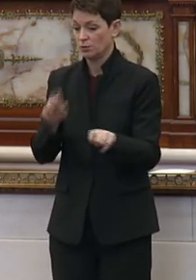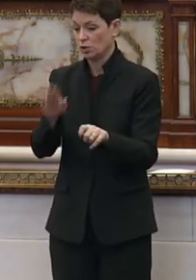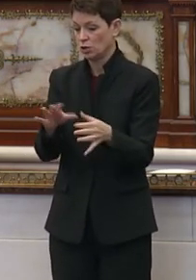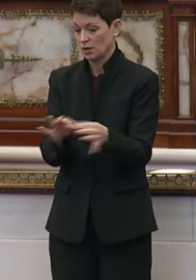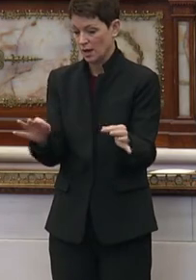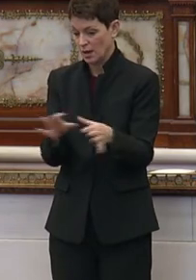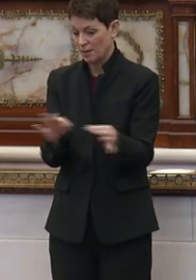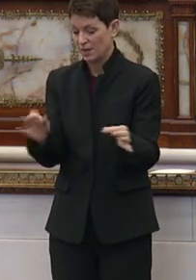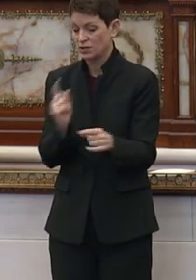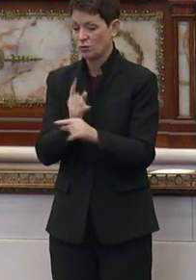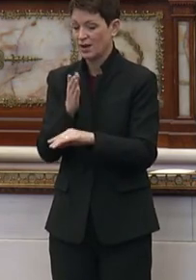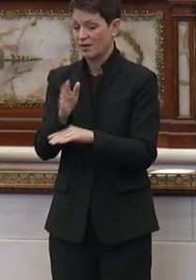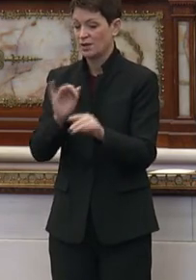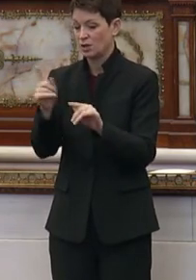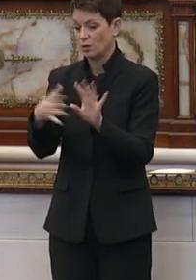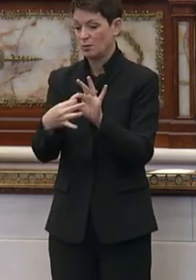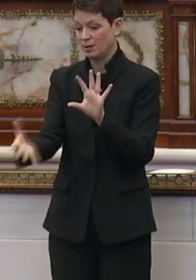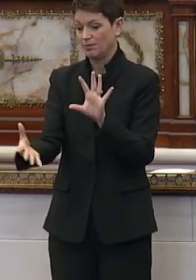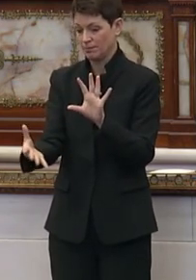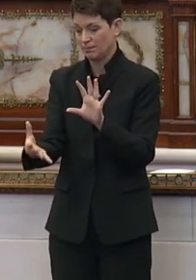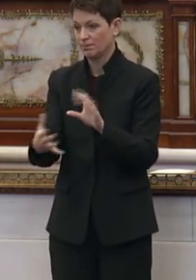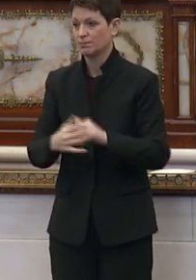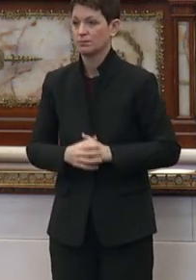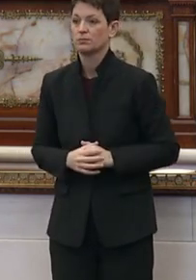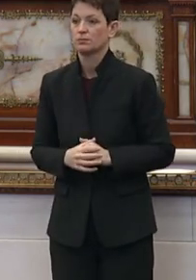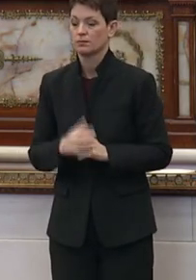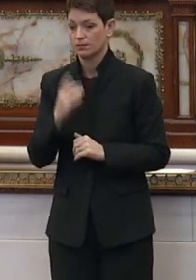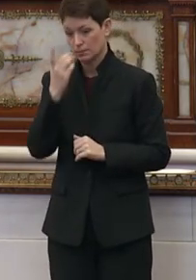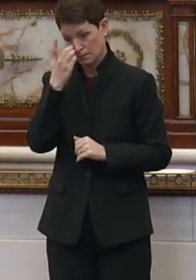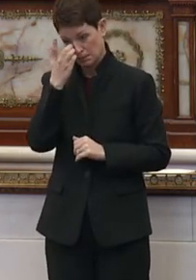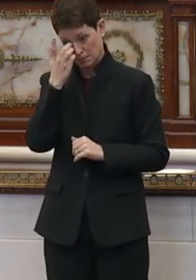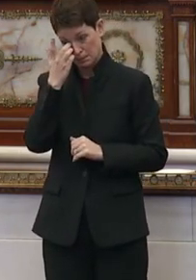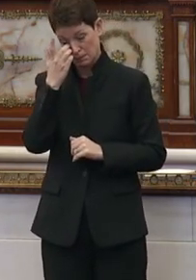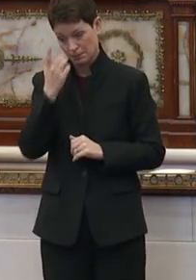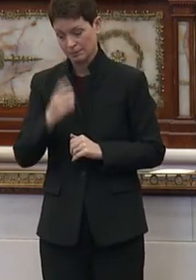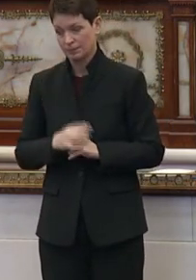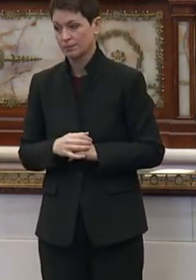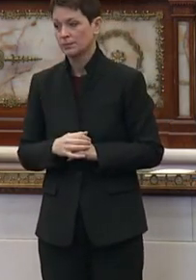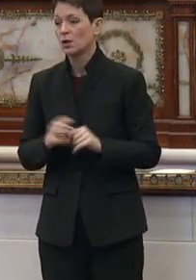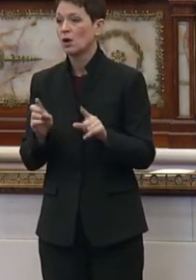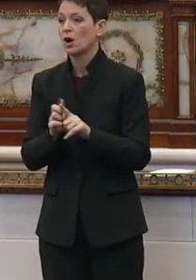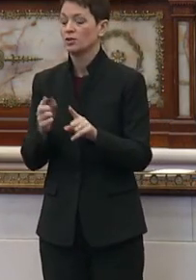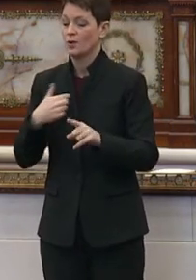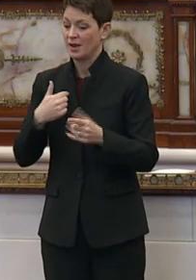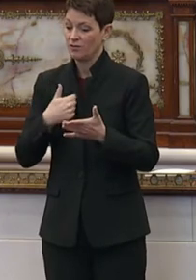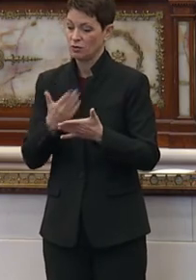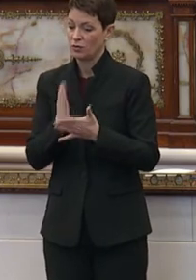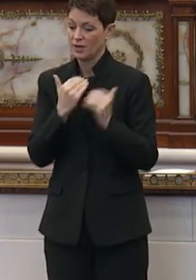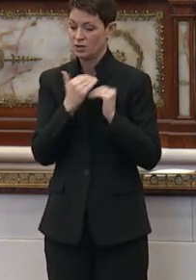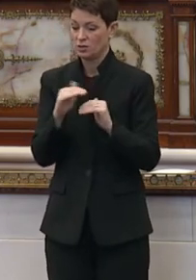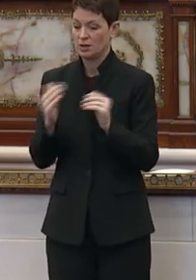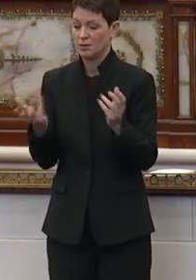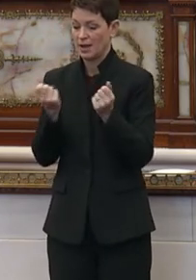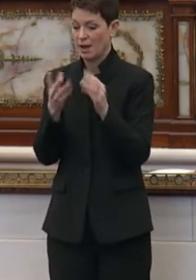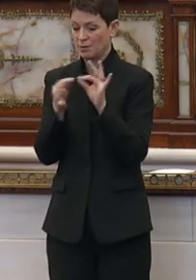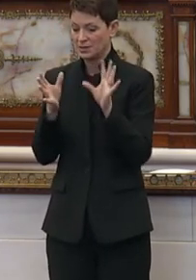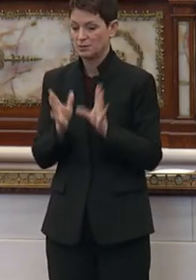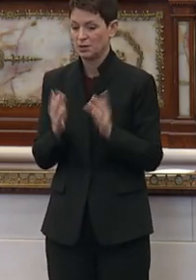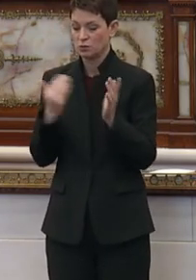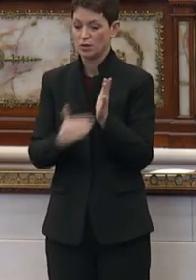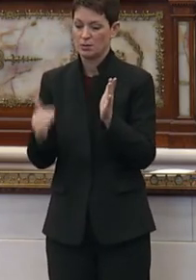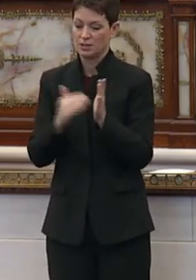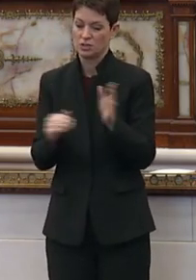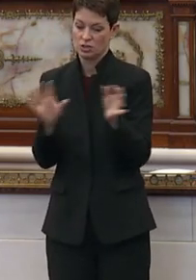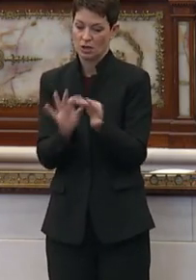remarks, and shortly thereafter, you will be muted and disconnected from the remote meeting. Also reserve the right to limit the number of speakers where